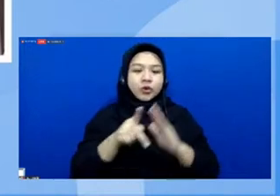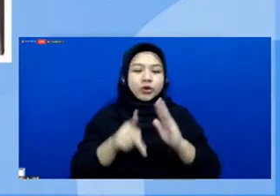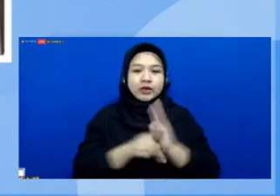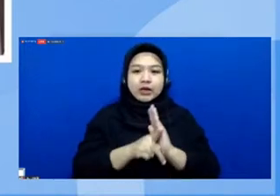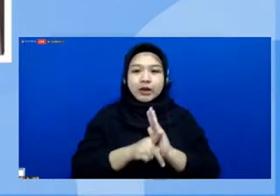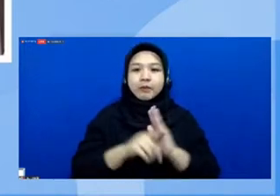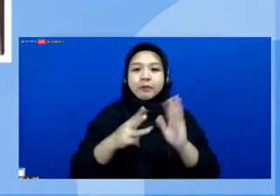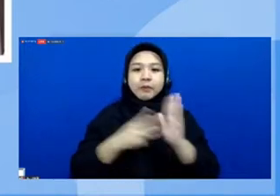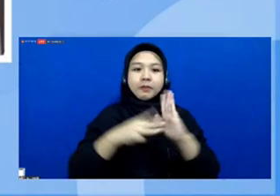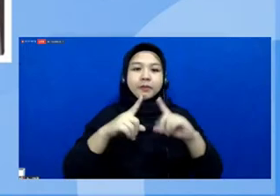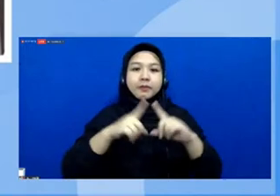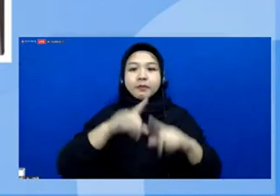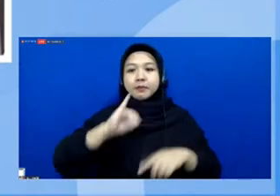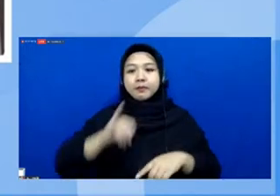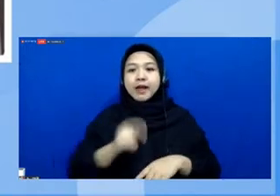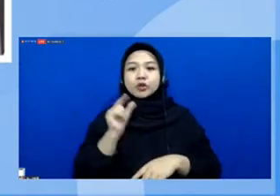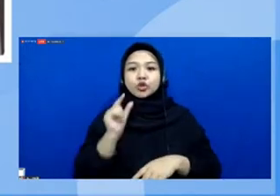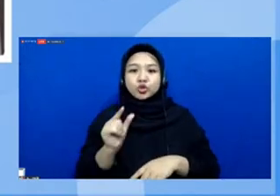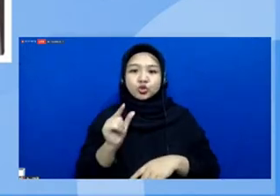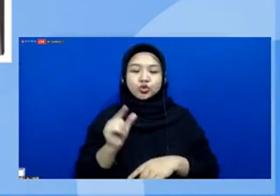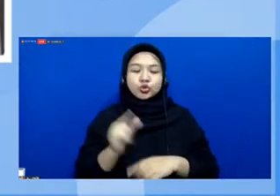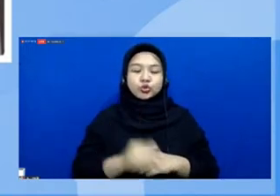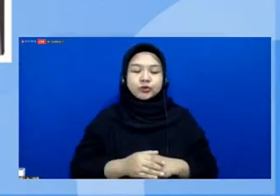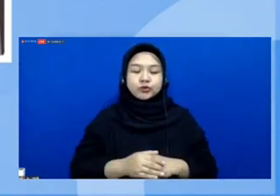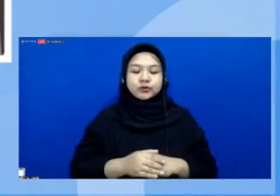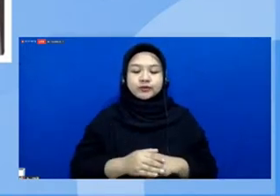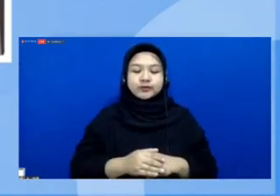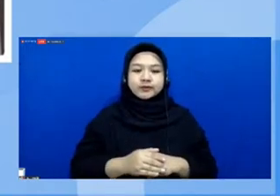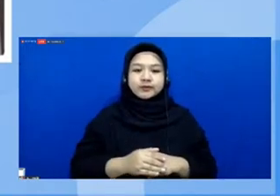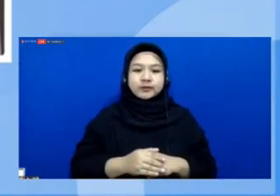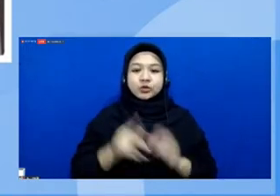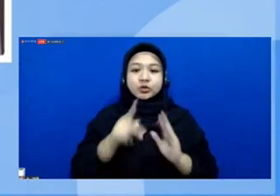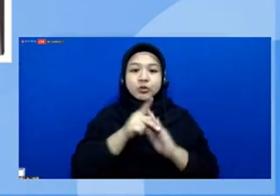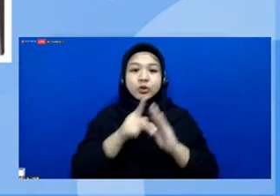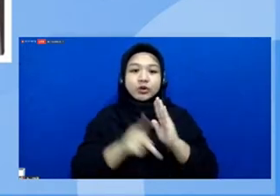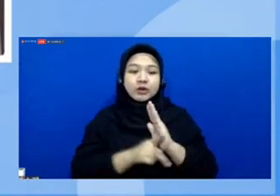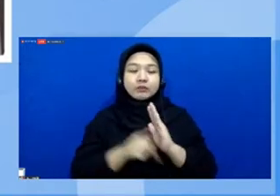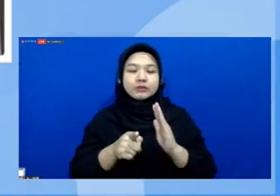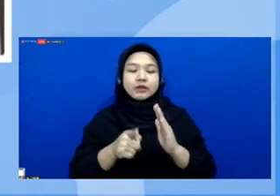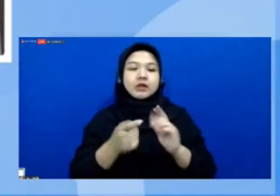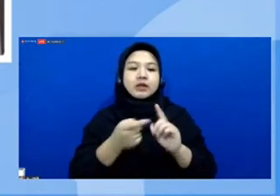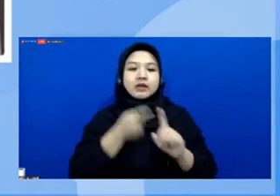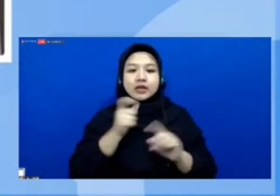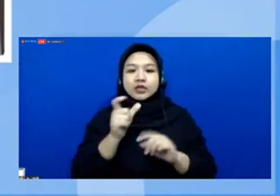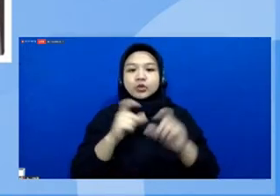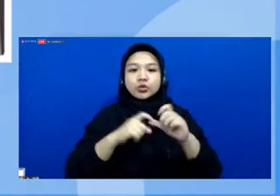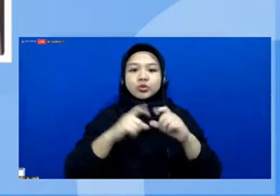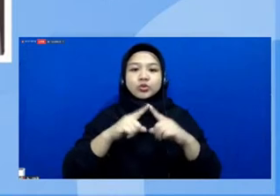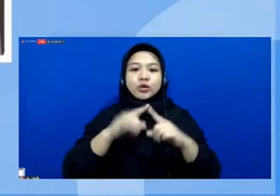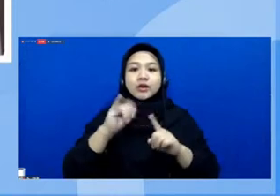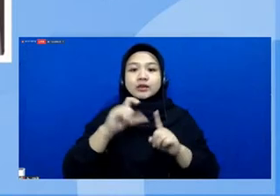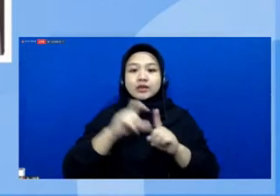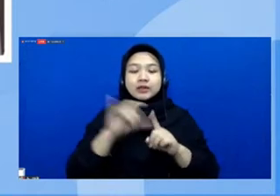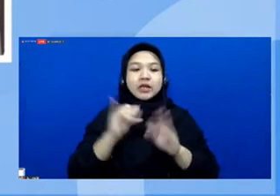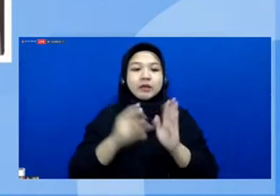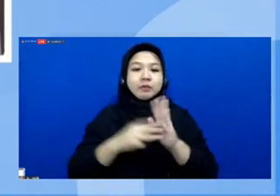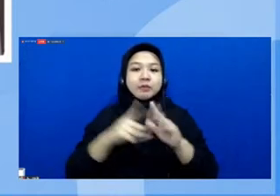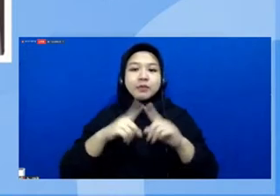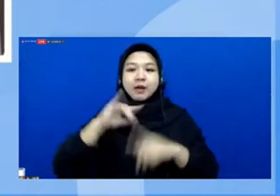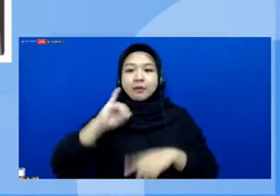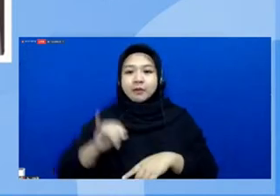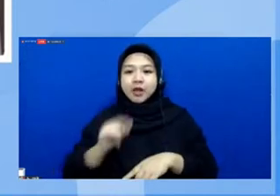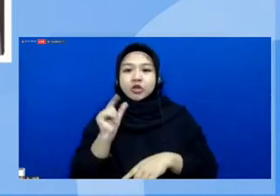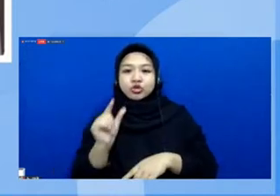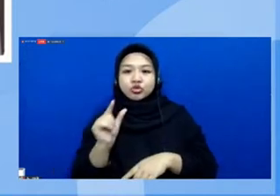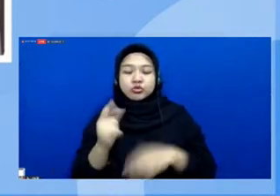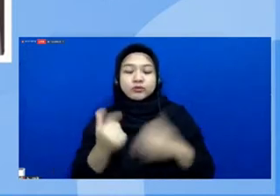under the Ministry of Law and Human Rights being implemented by the Asia Foundation. MAJU is working to increase access to justice for marginalized